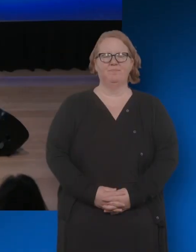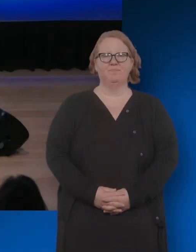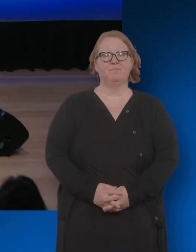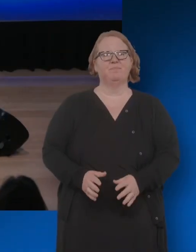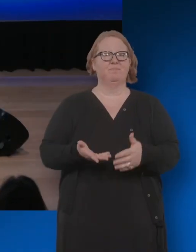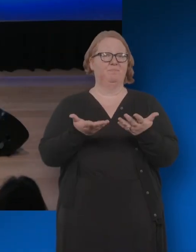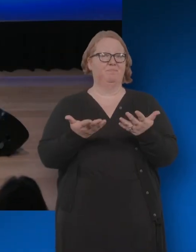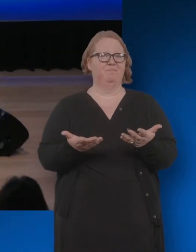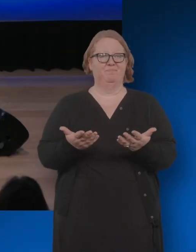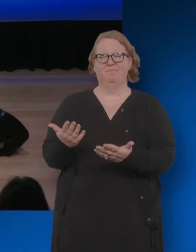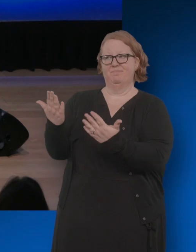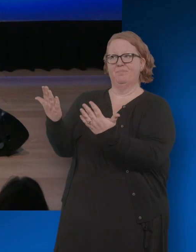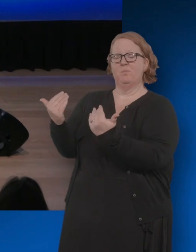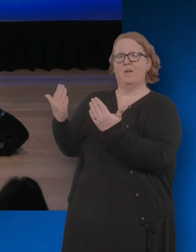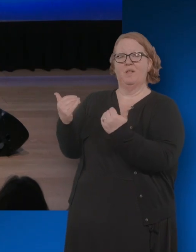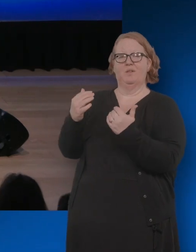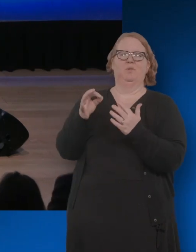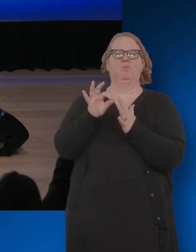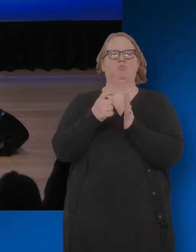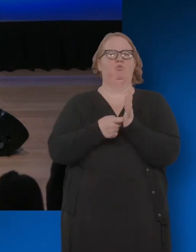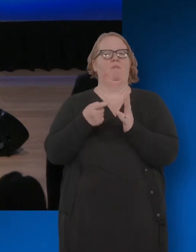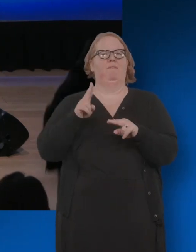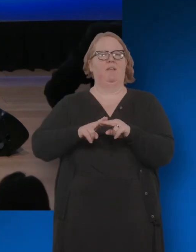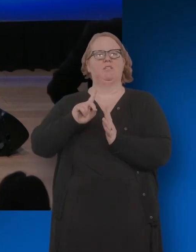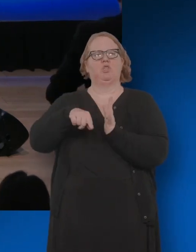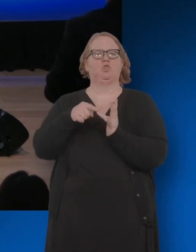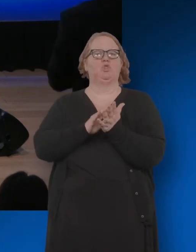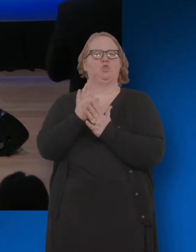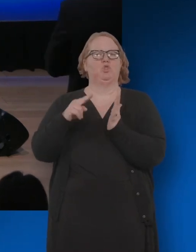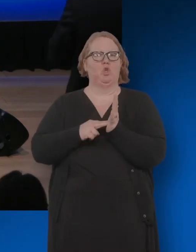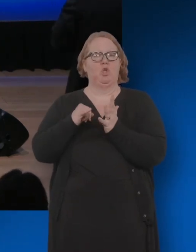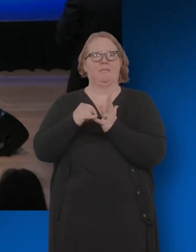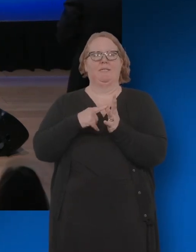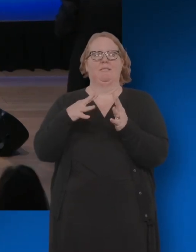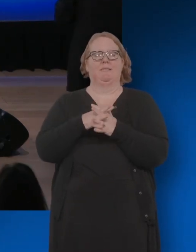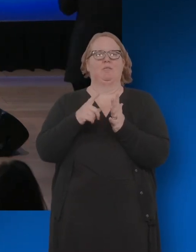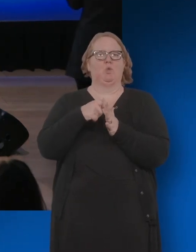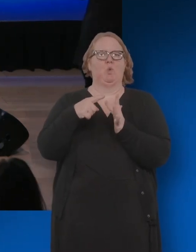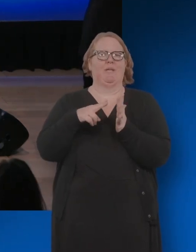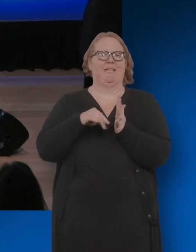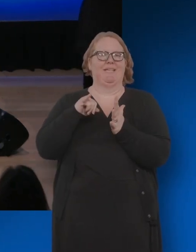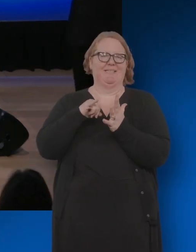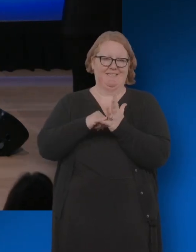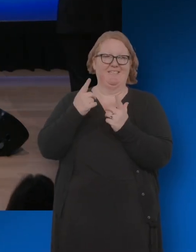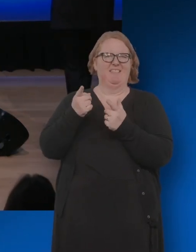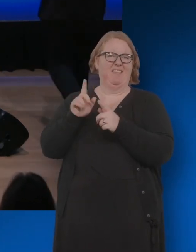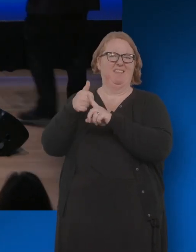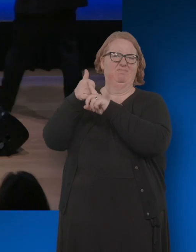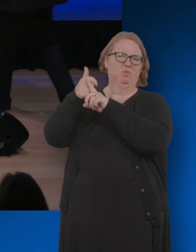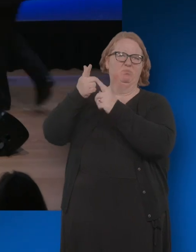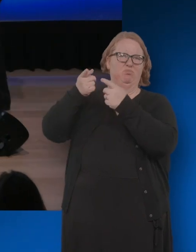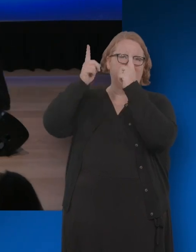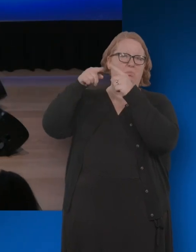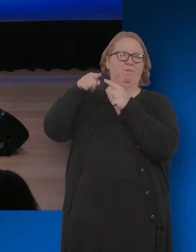I'd now like to invite Professor John Sawkins. He's our Associate Principal for Scottish Borders campus at the